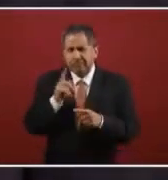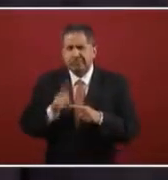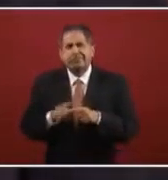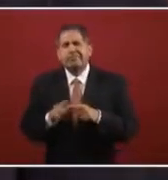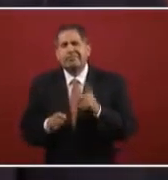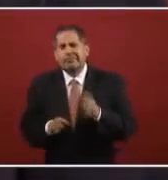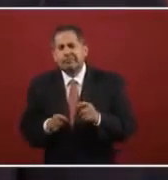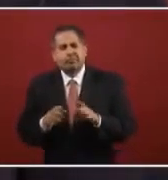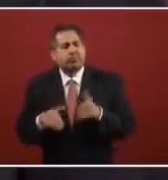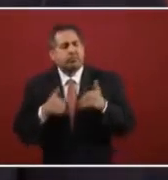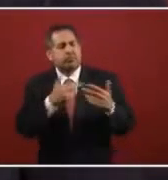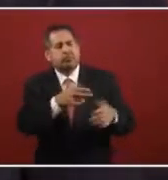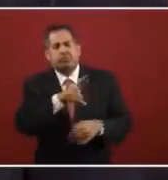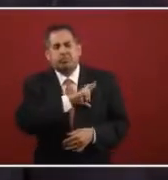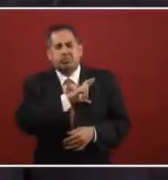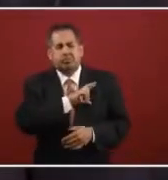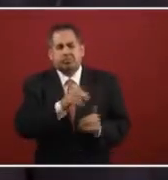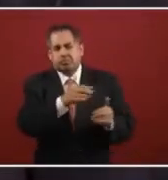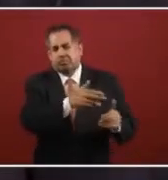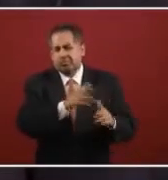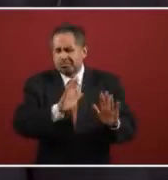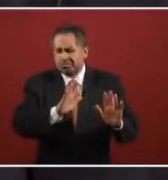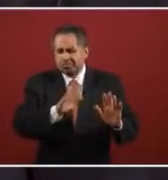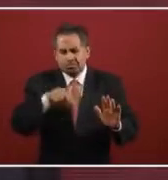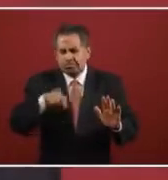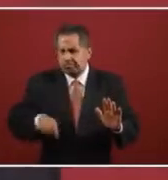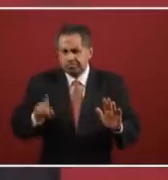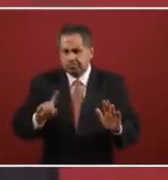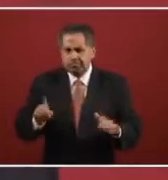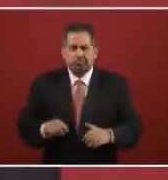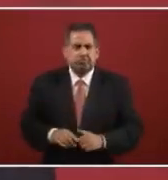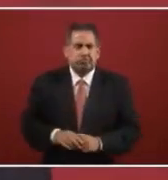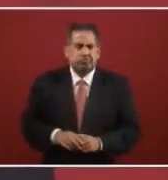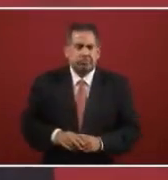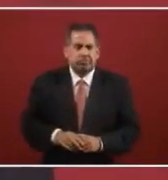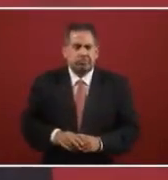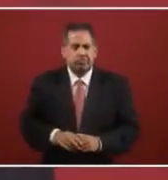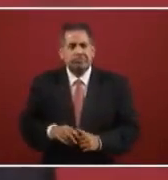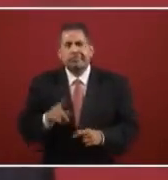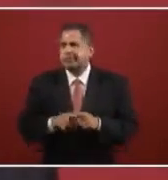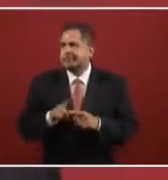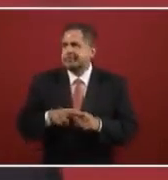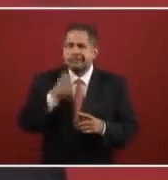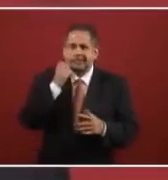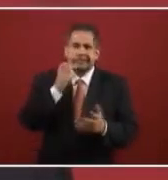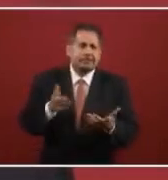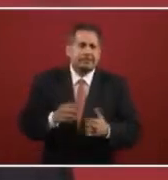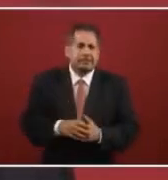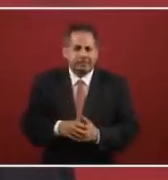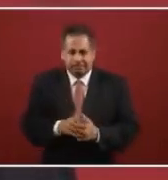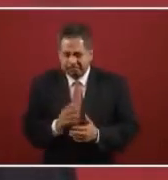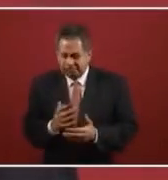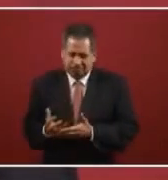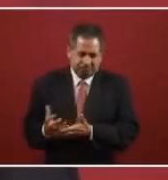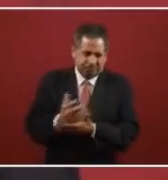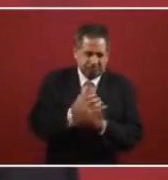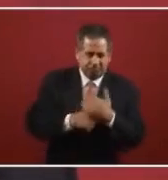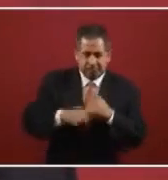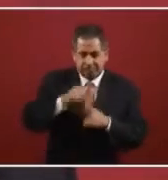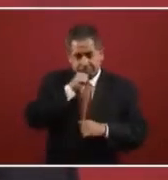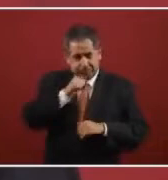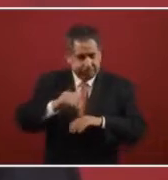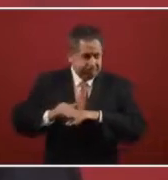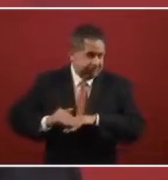can gain and is legitimate in a private sector. Que quiera If you want to be ganar sueldos